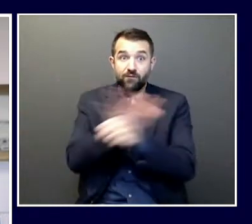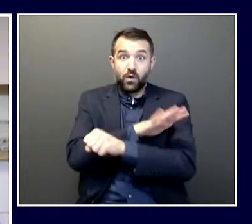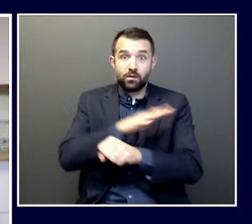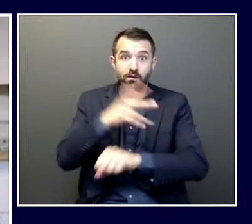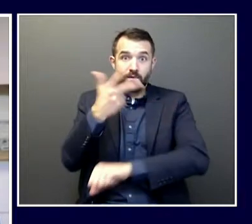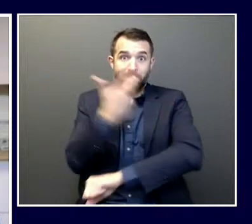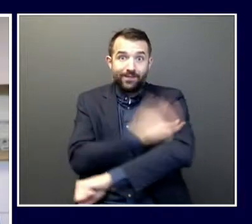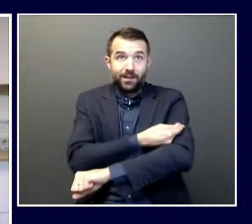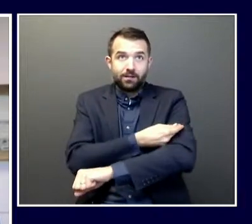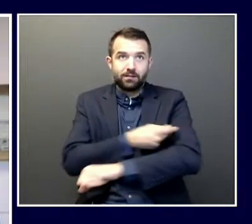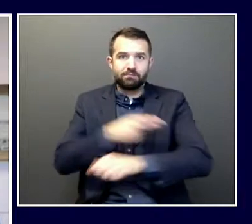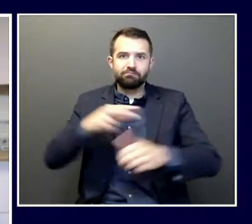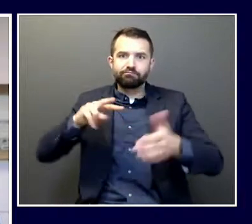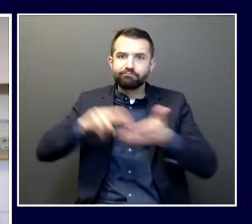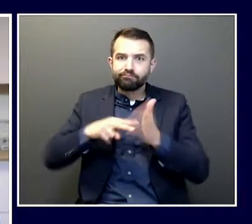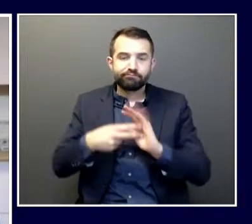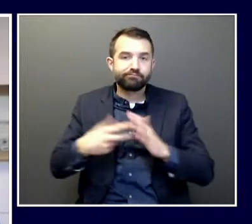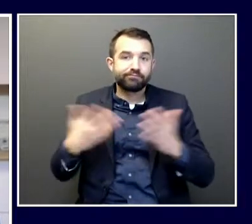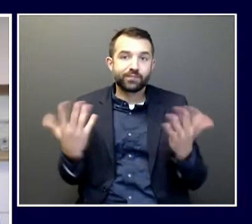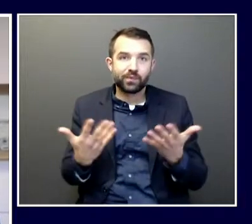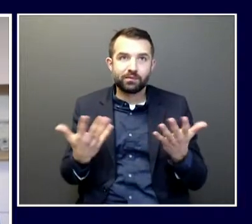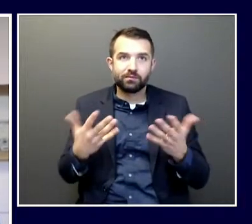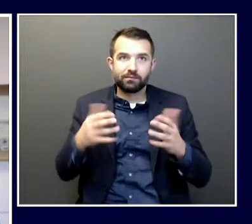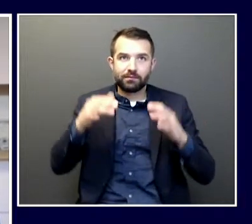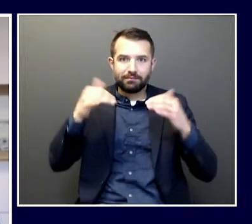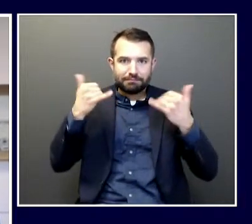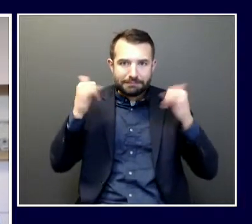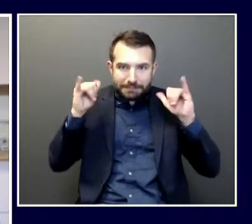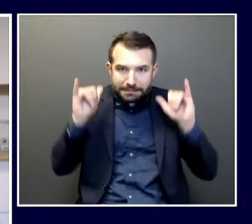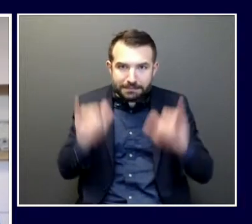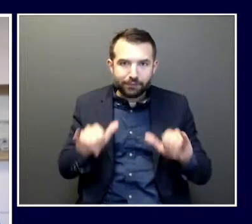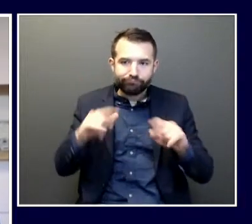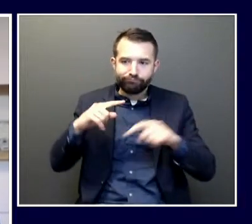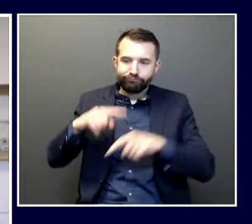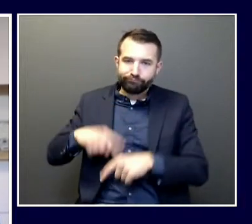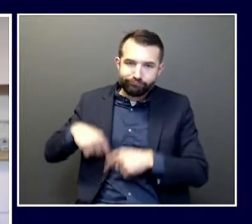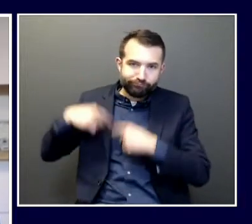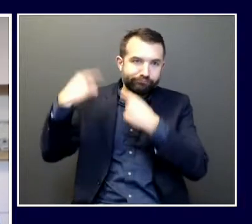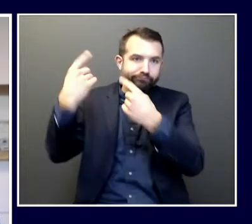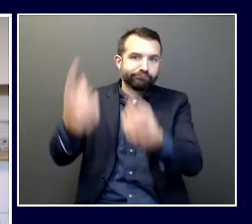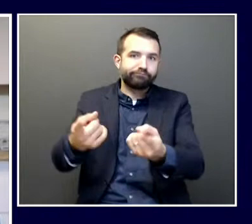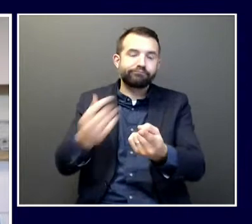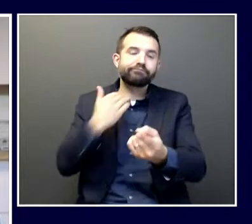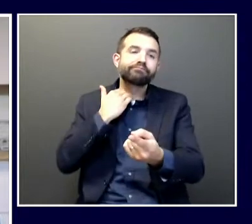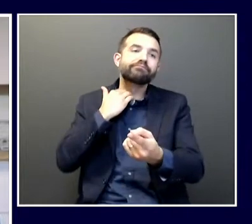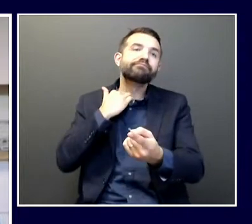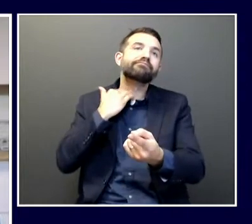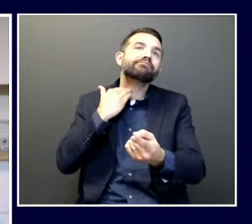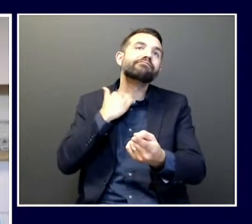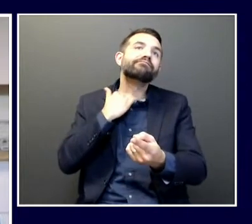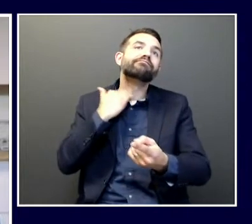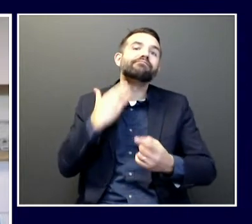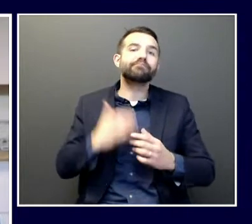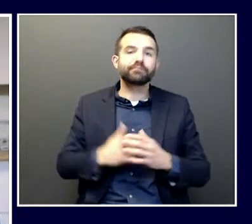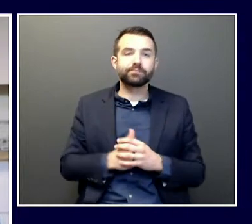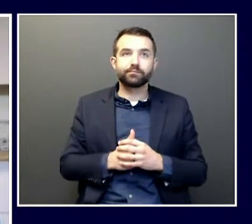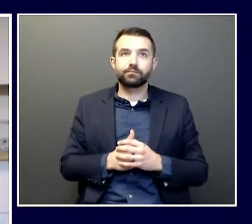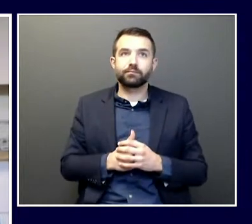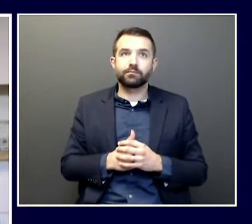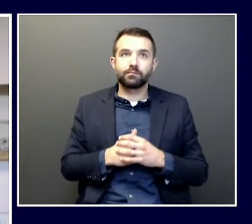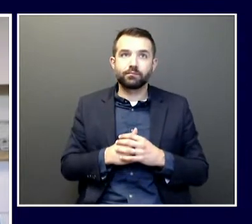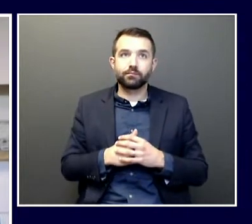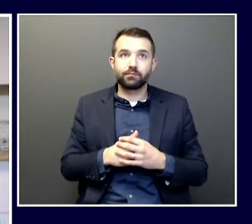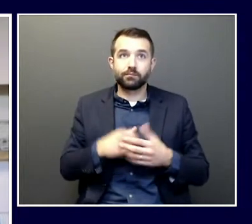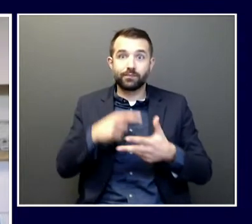vaccinated has not changed since the early days of vaccination. That is to say, 2 weeks after 2 shots of Pfizer and